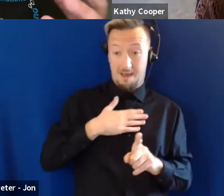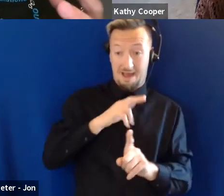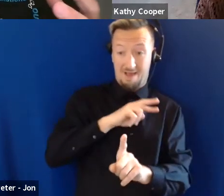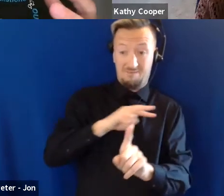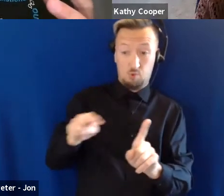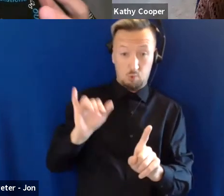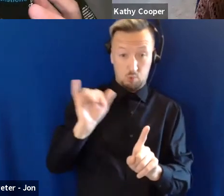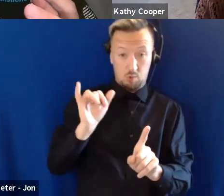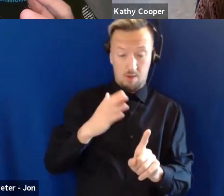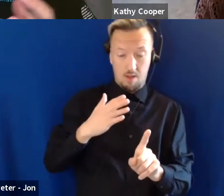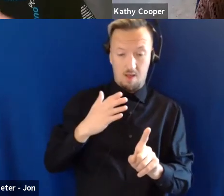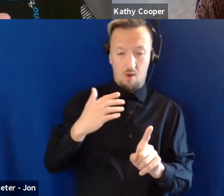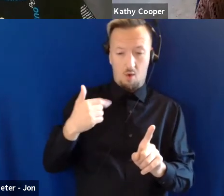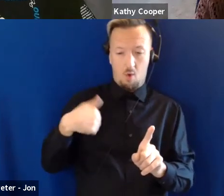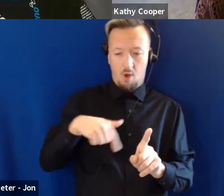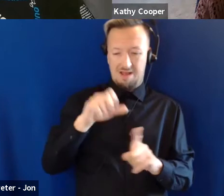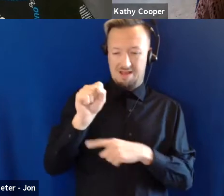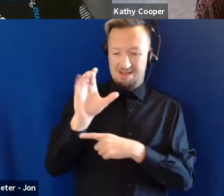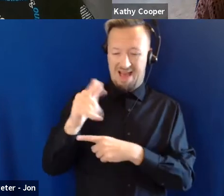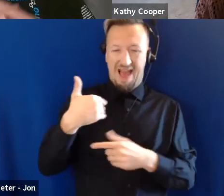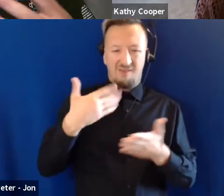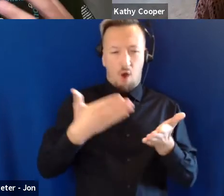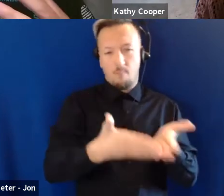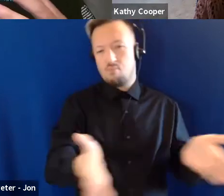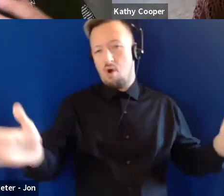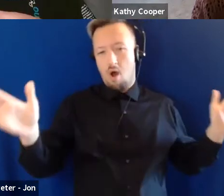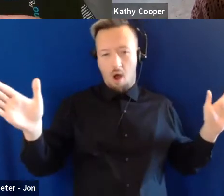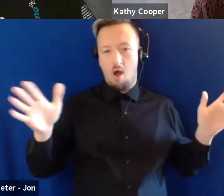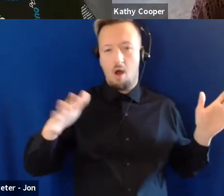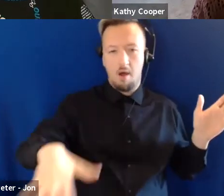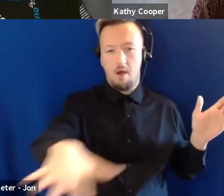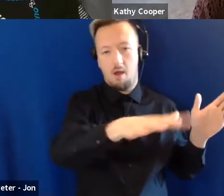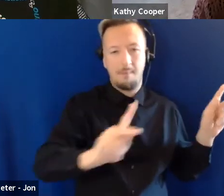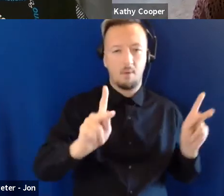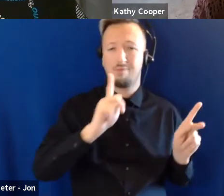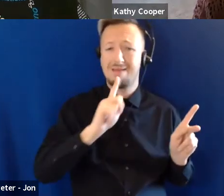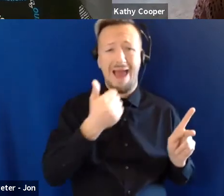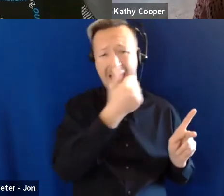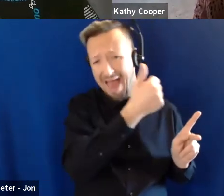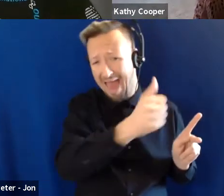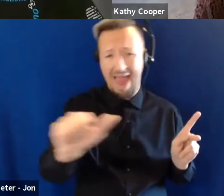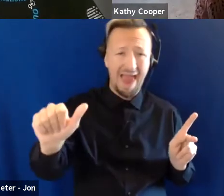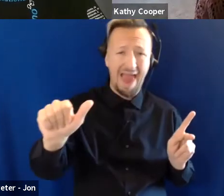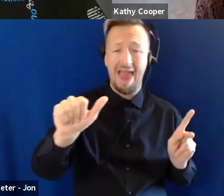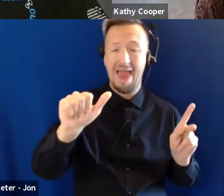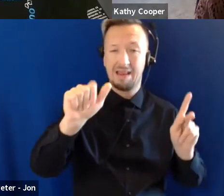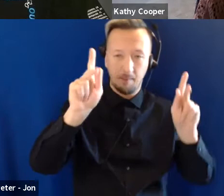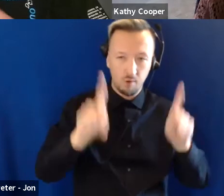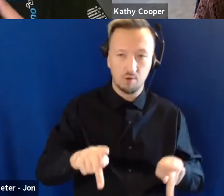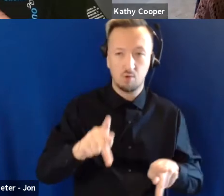a broader constituency, that sort of being all folks who are engaged in the independent